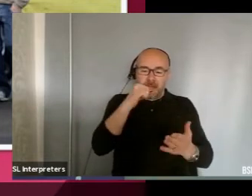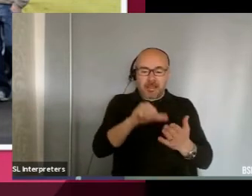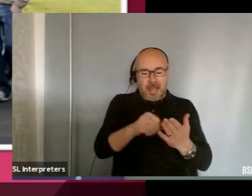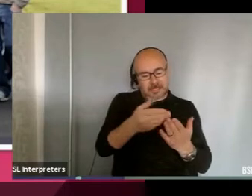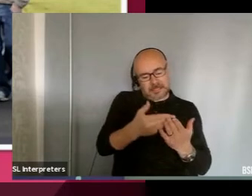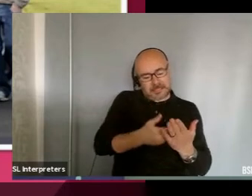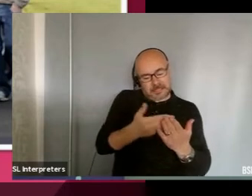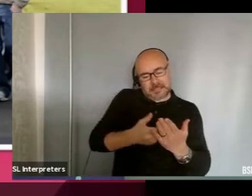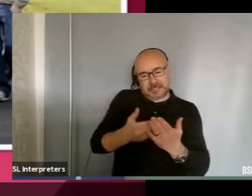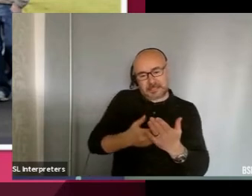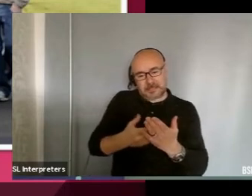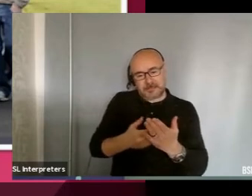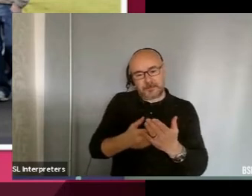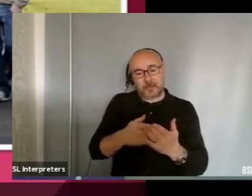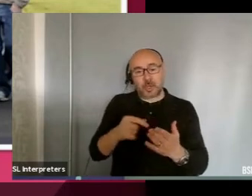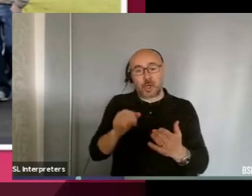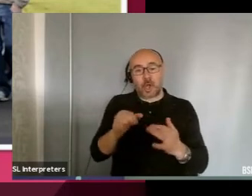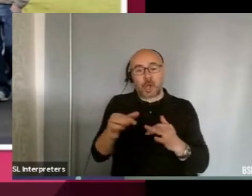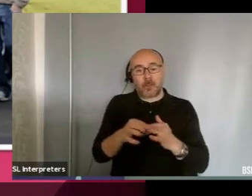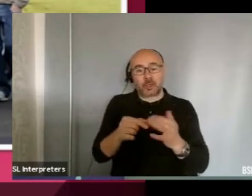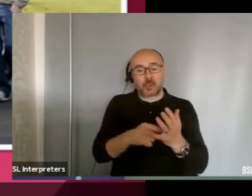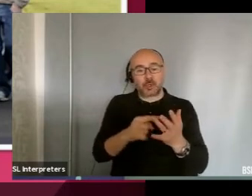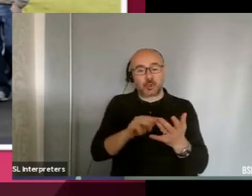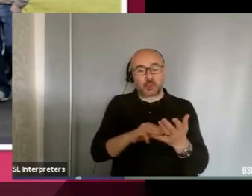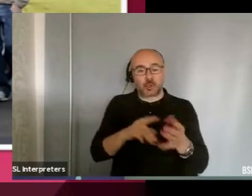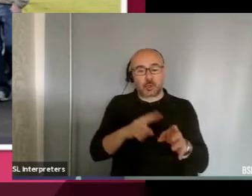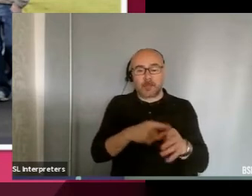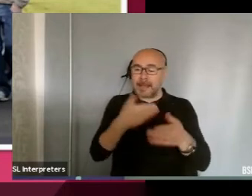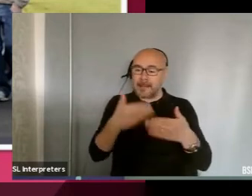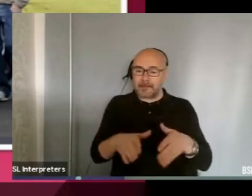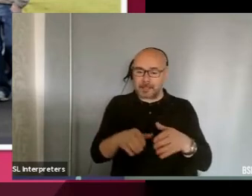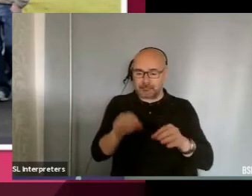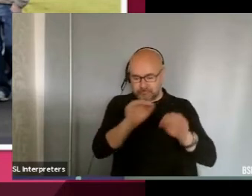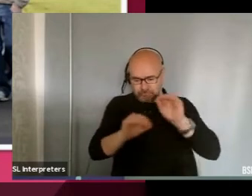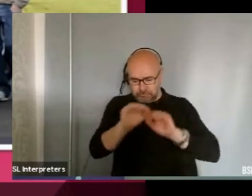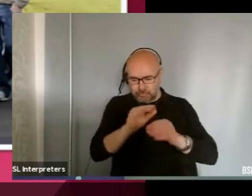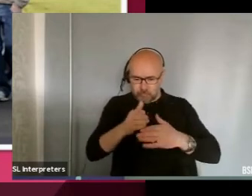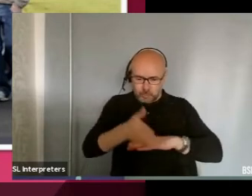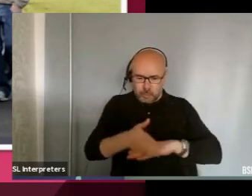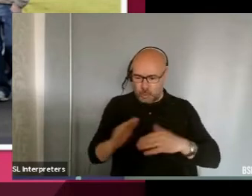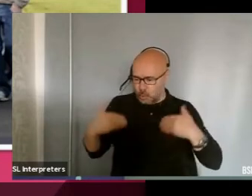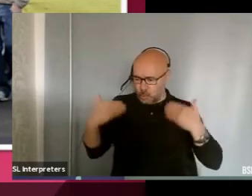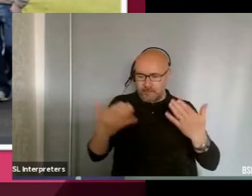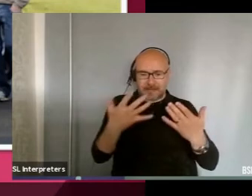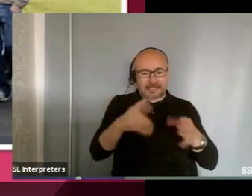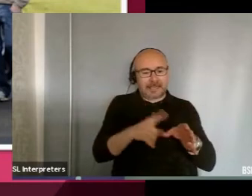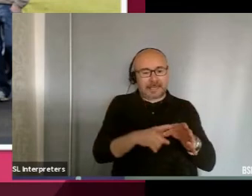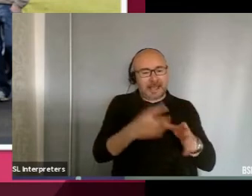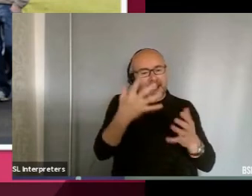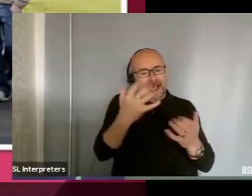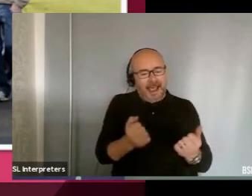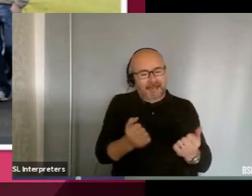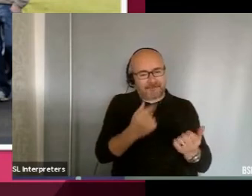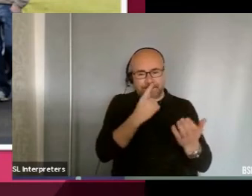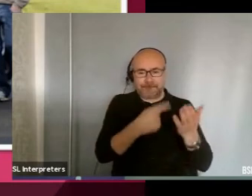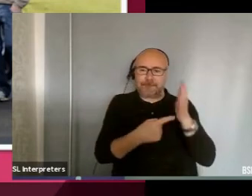been working on over the last 10 years. There's a legacy of kindness, care and compassion.